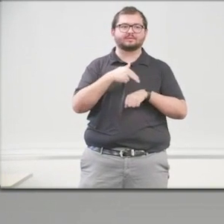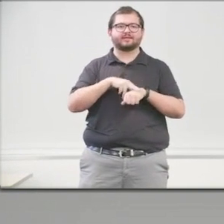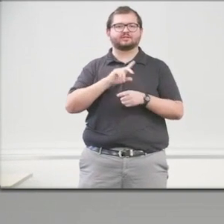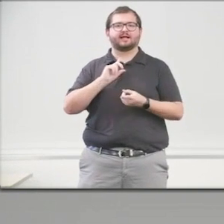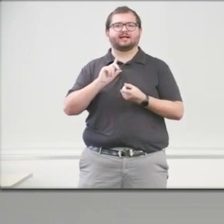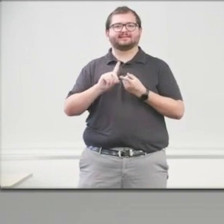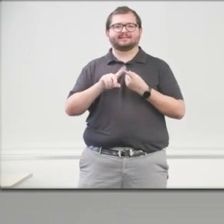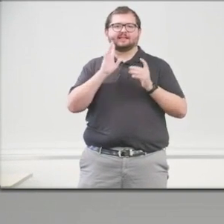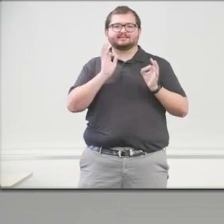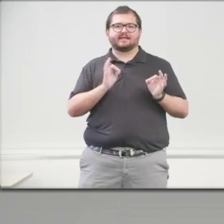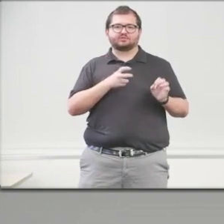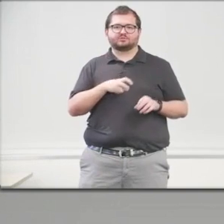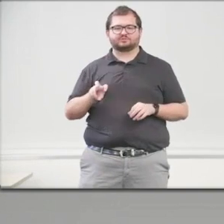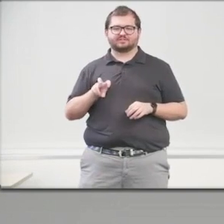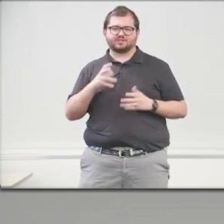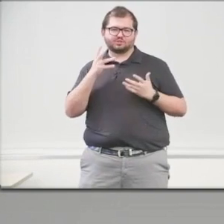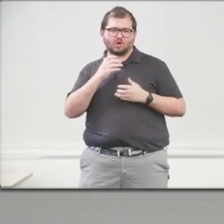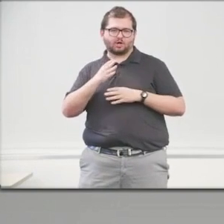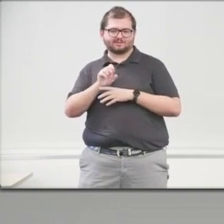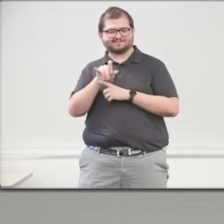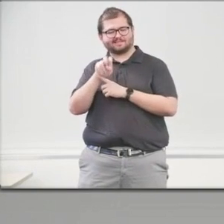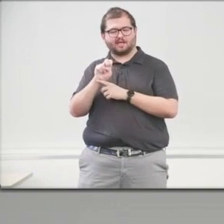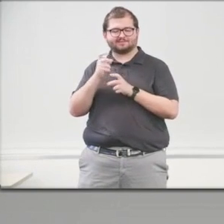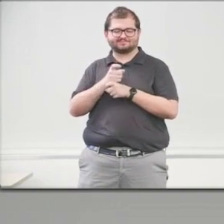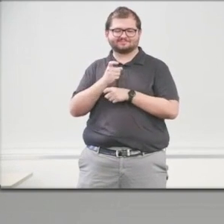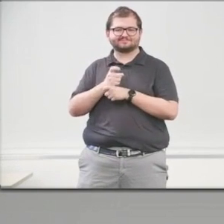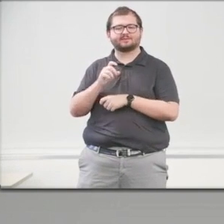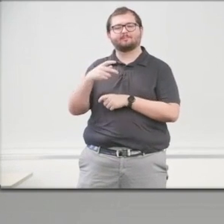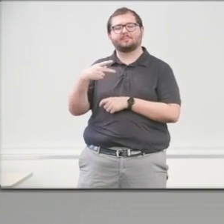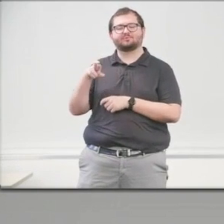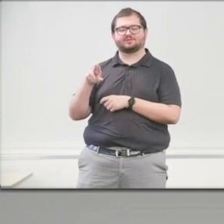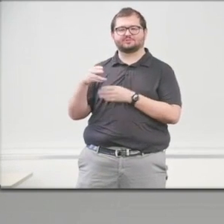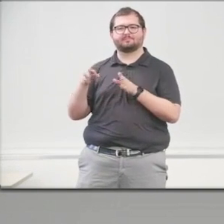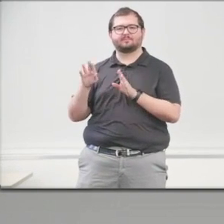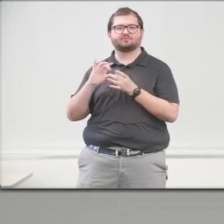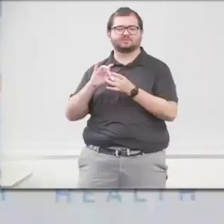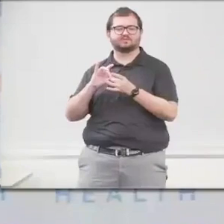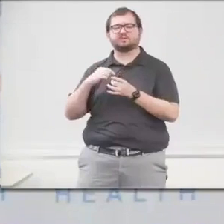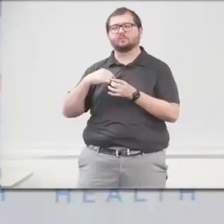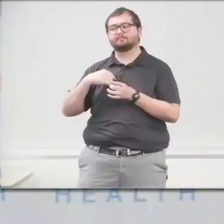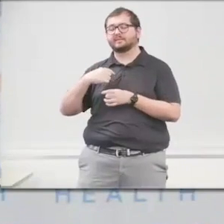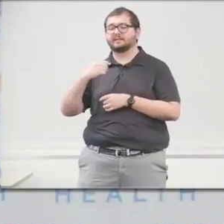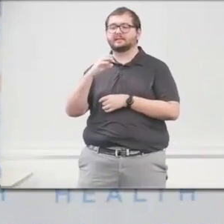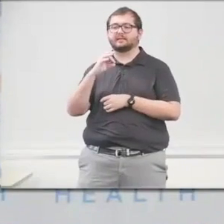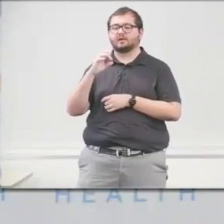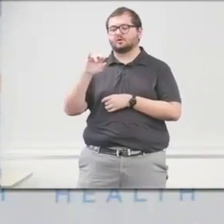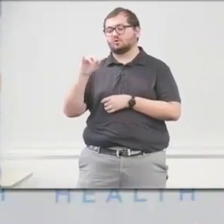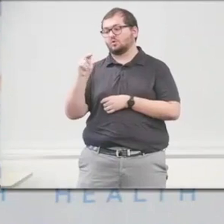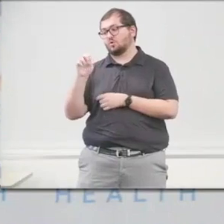of public relations. I have the honor of working with Norm and Jeff on a regular basis for COPA,